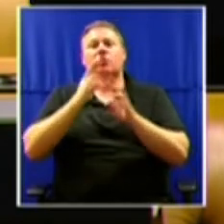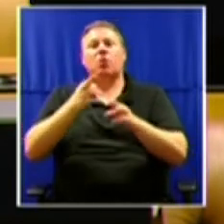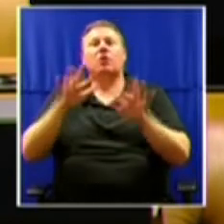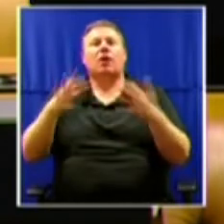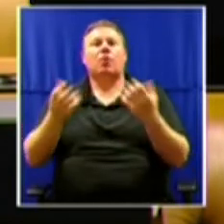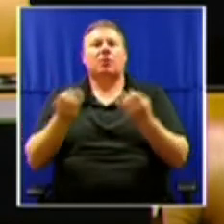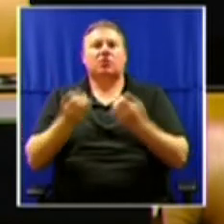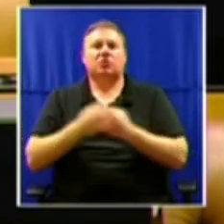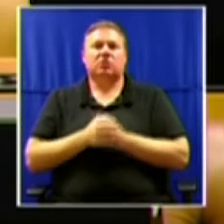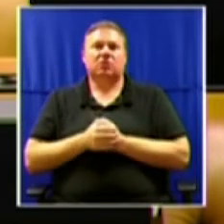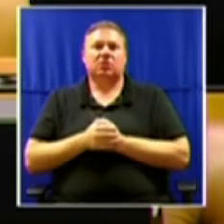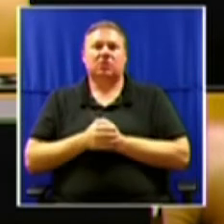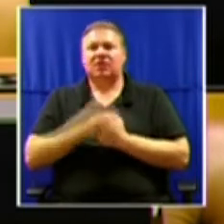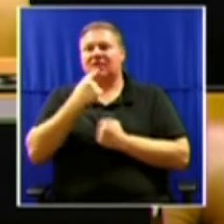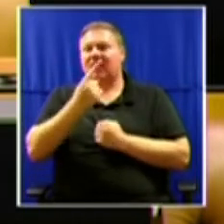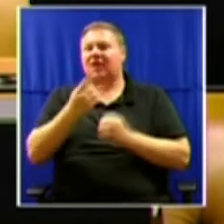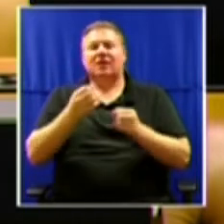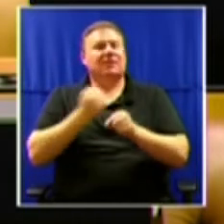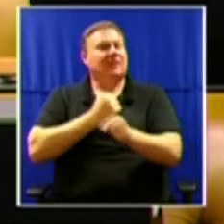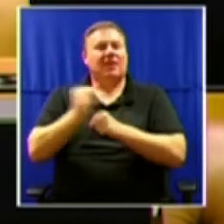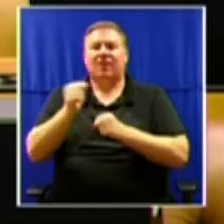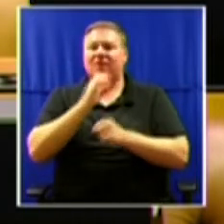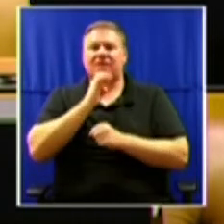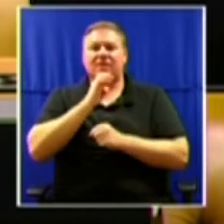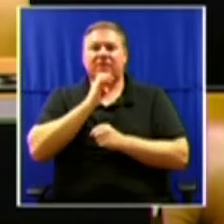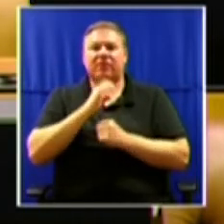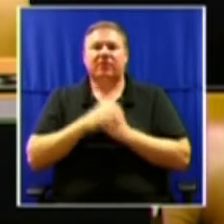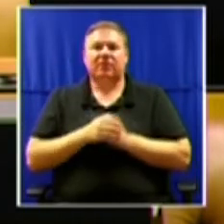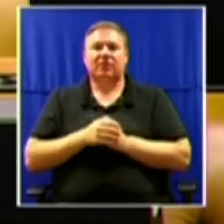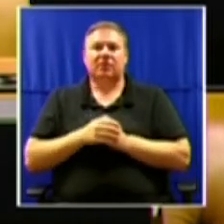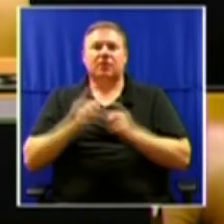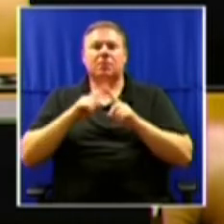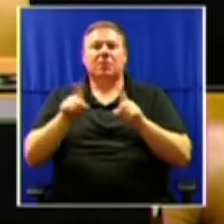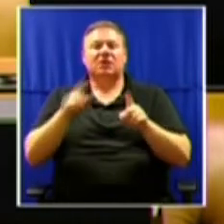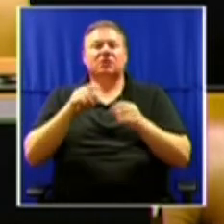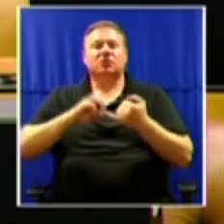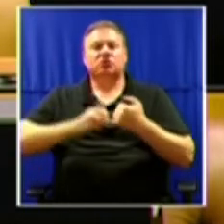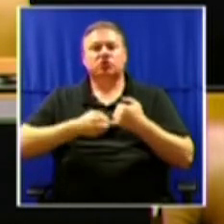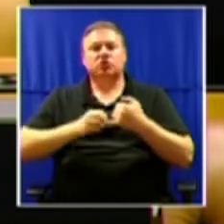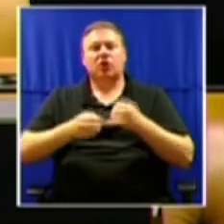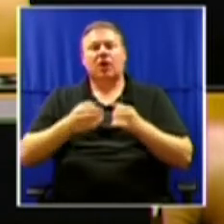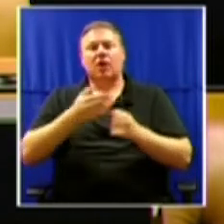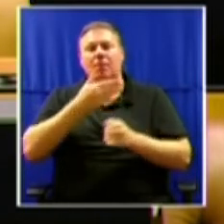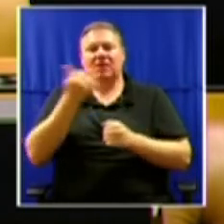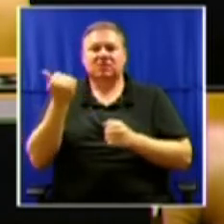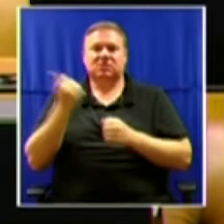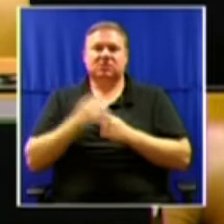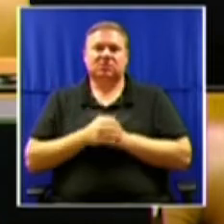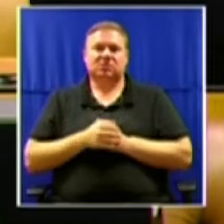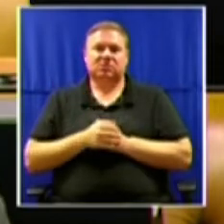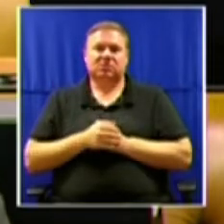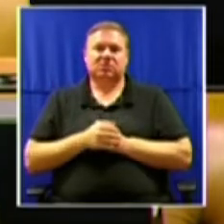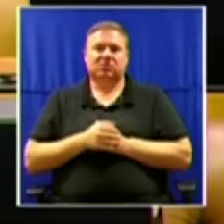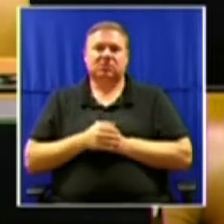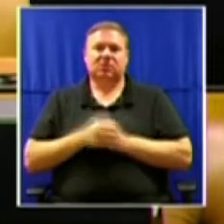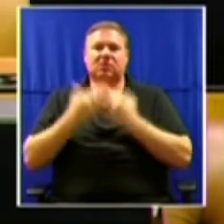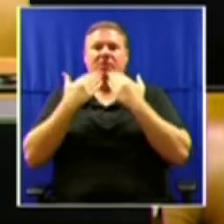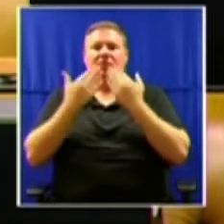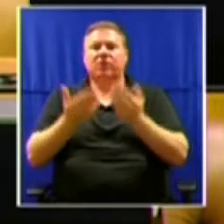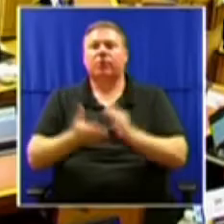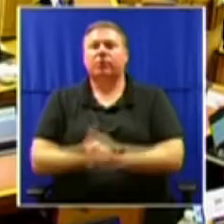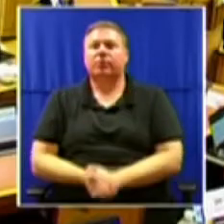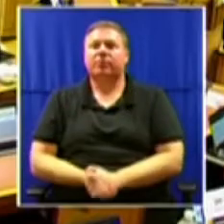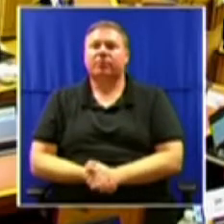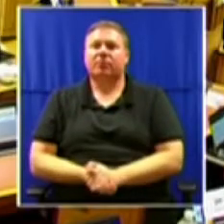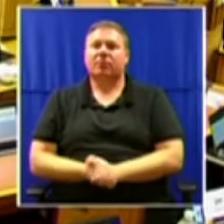said, it will never be enough. But relatively, we'll try our best to respond accordingly. Thank you. Thank